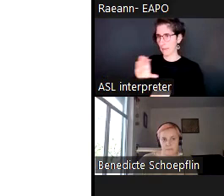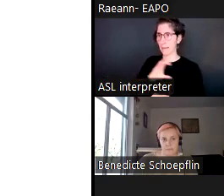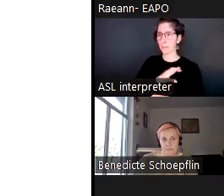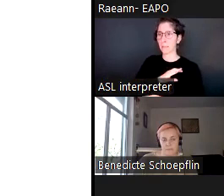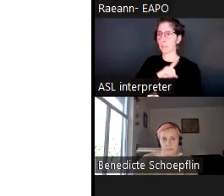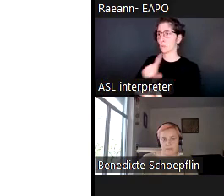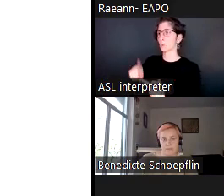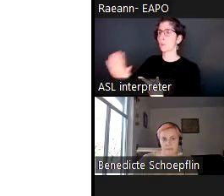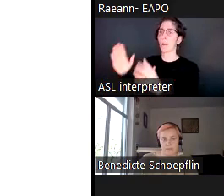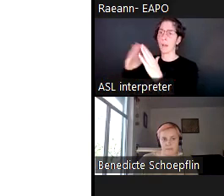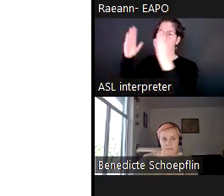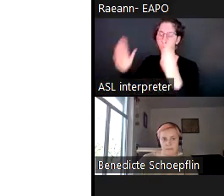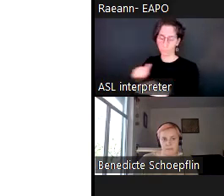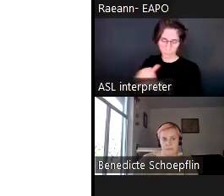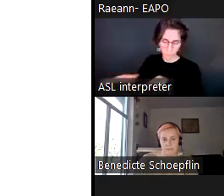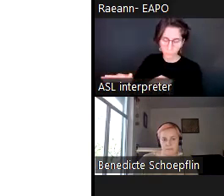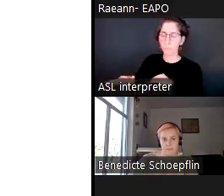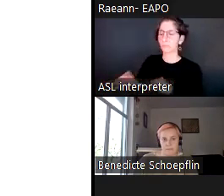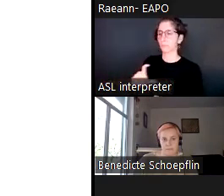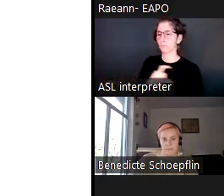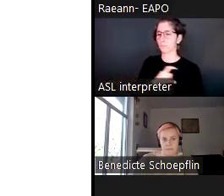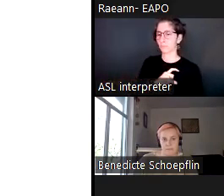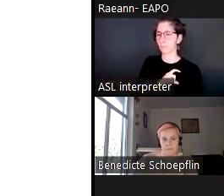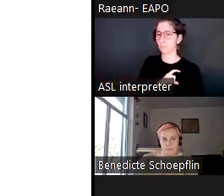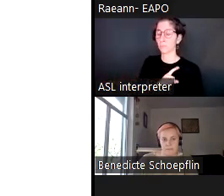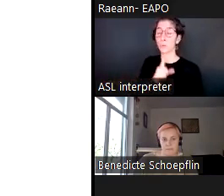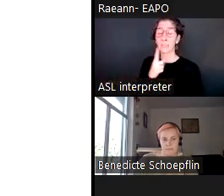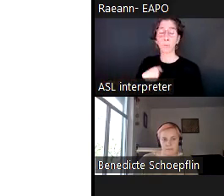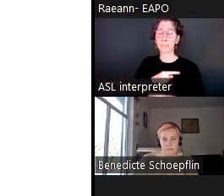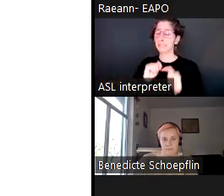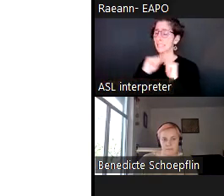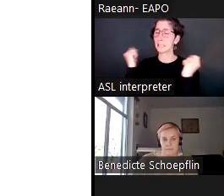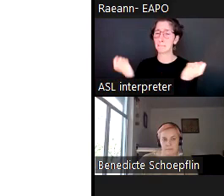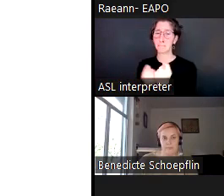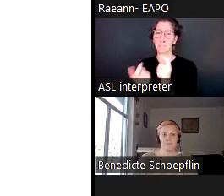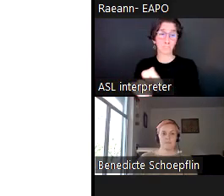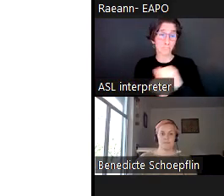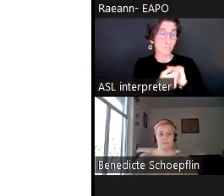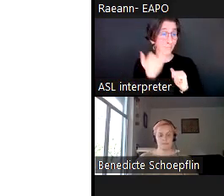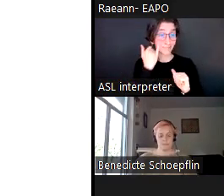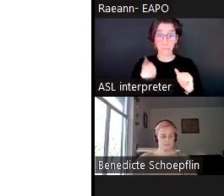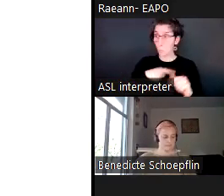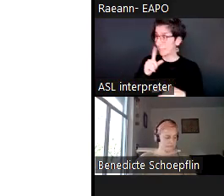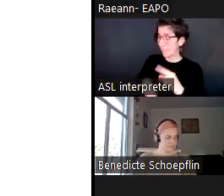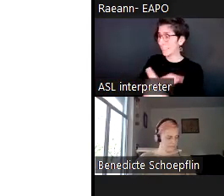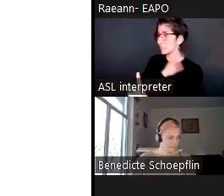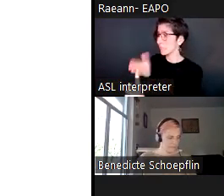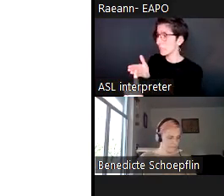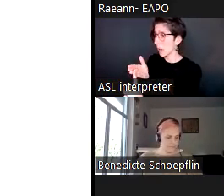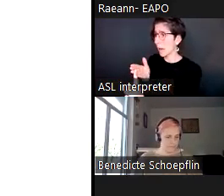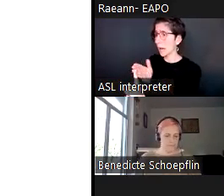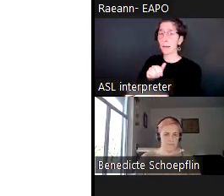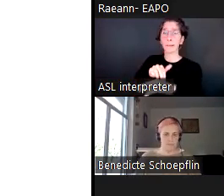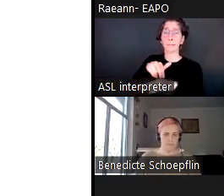house to try, like, we work in teams, right? If we can't do it, we send the police over, they can try to